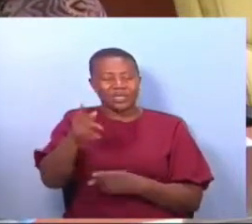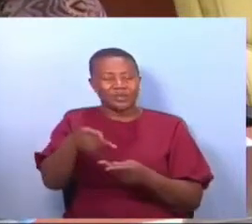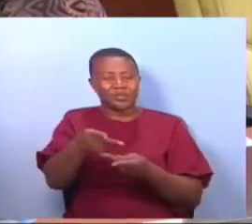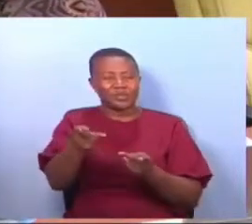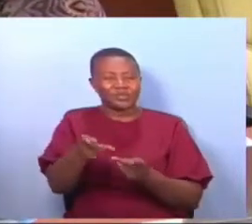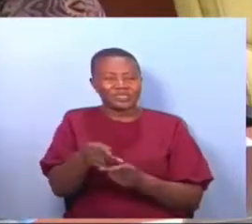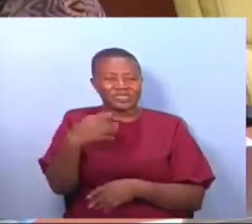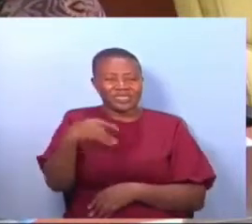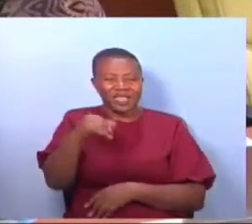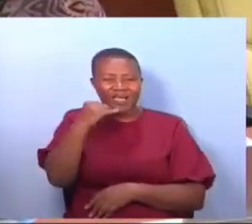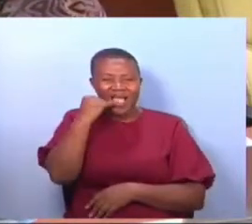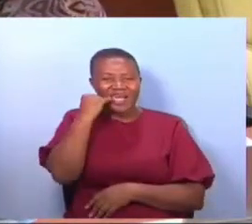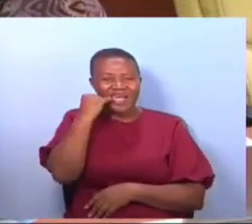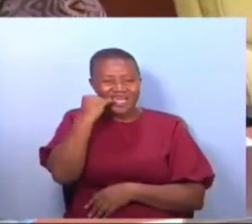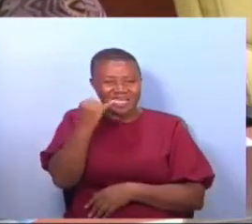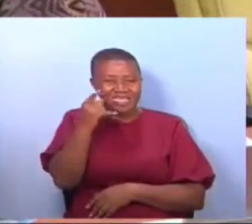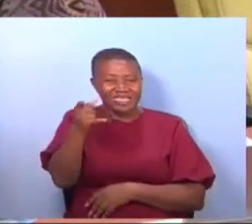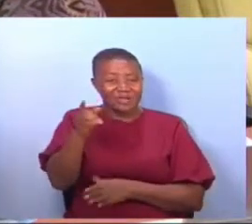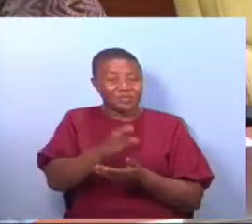Finance Minister.